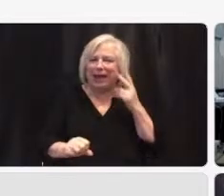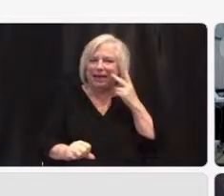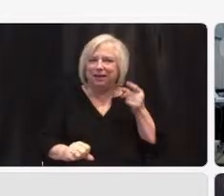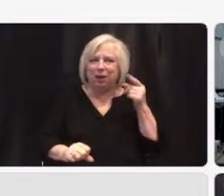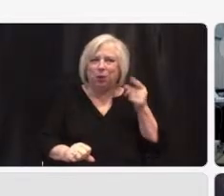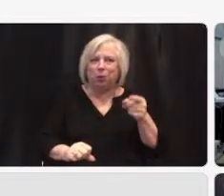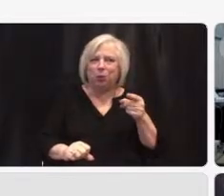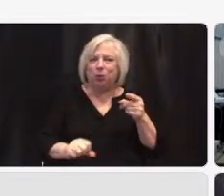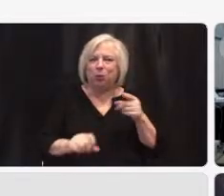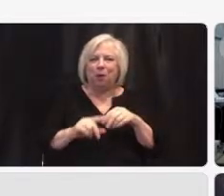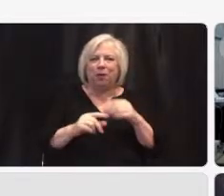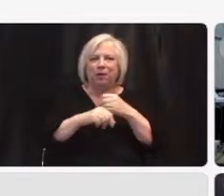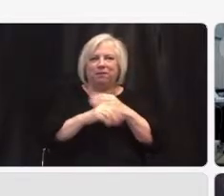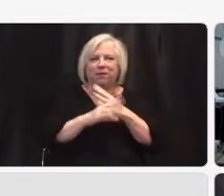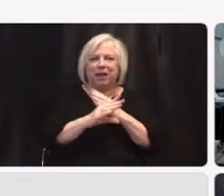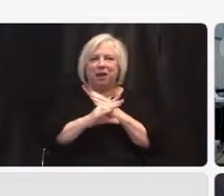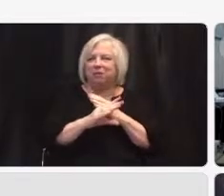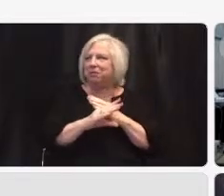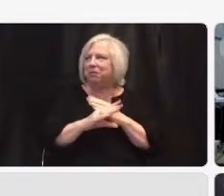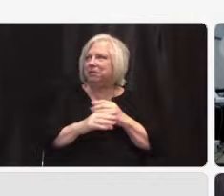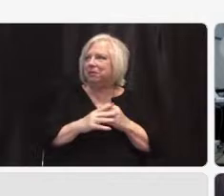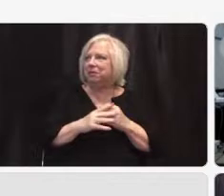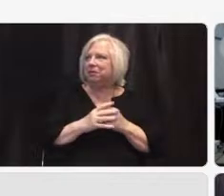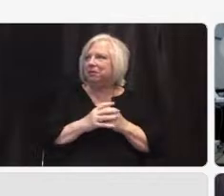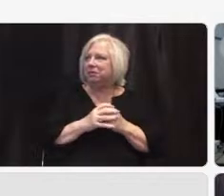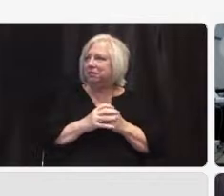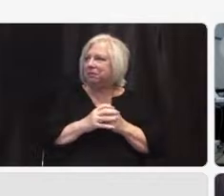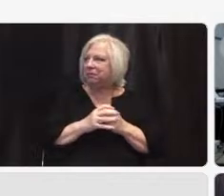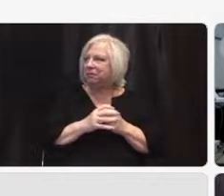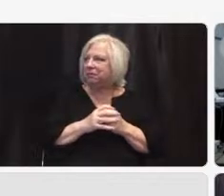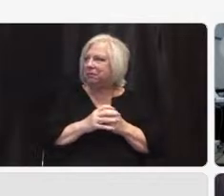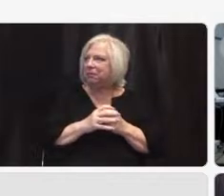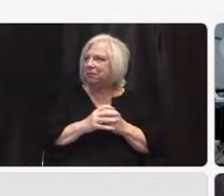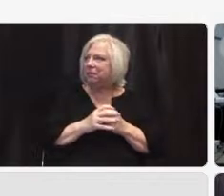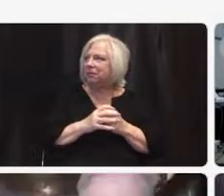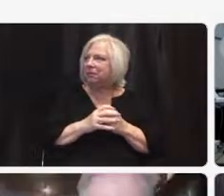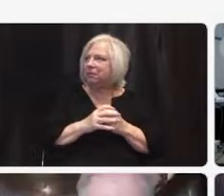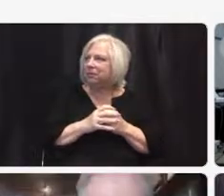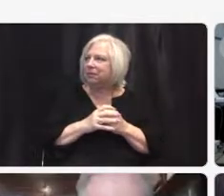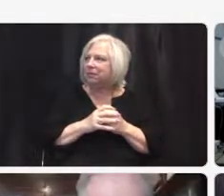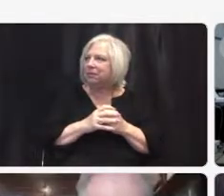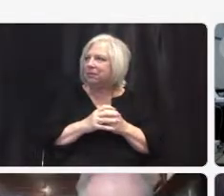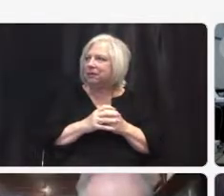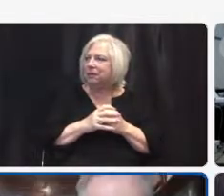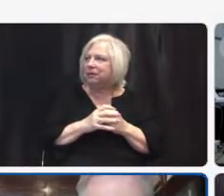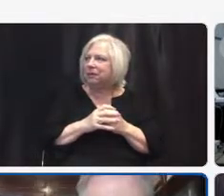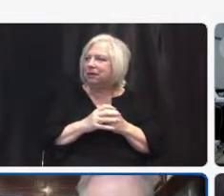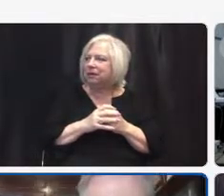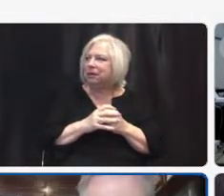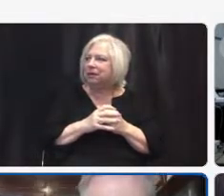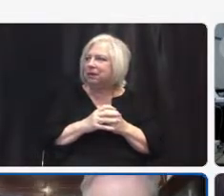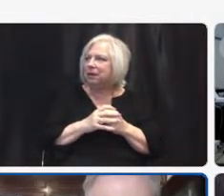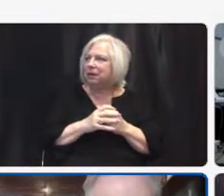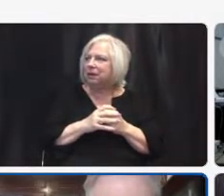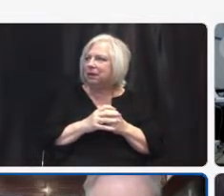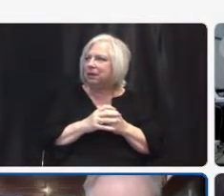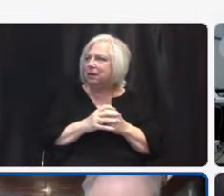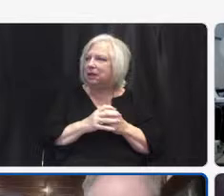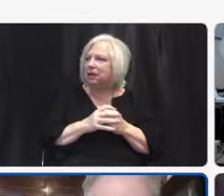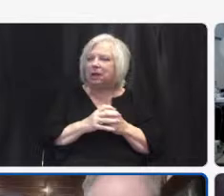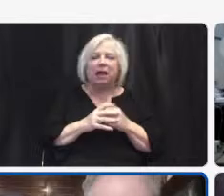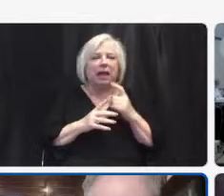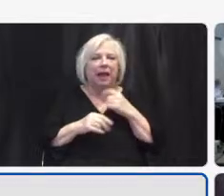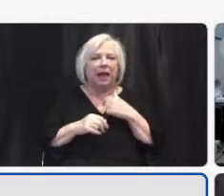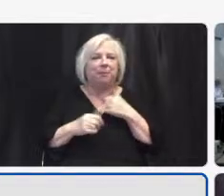visual. Yeah, I'm visualize there's a lot going on behind me, so I'm leaving the camera off, but I'm